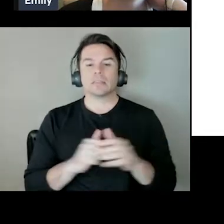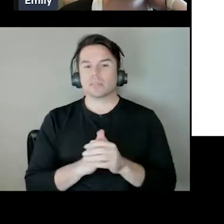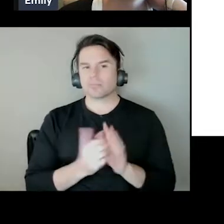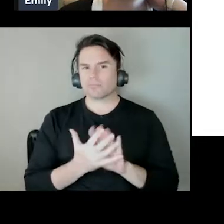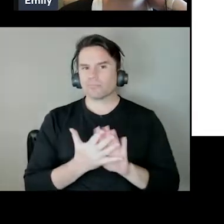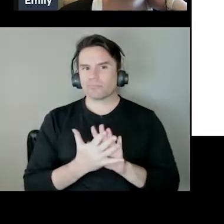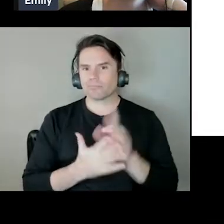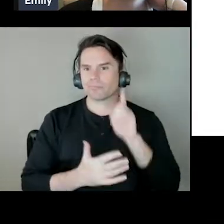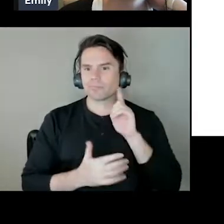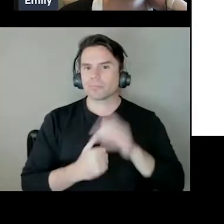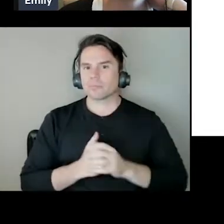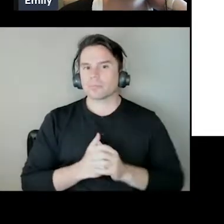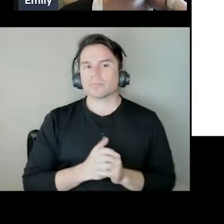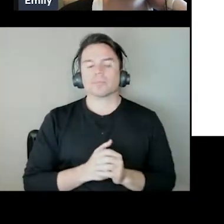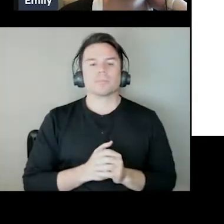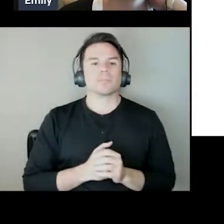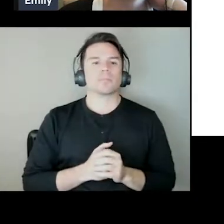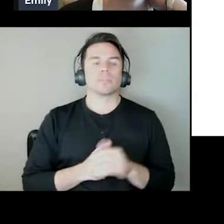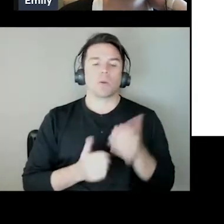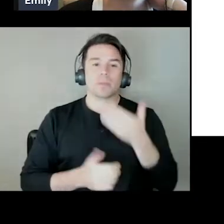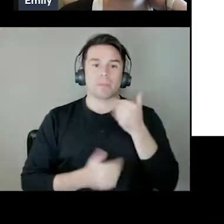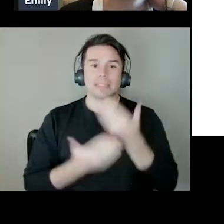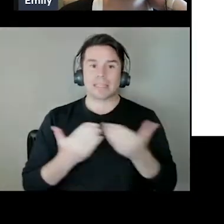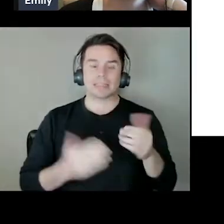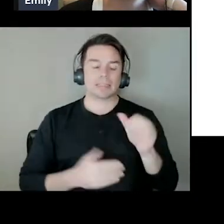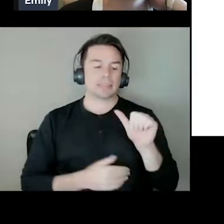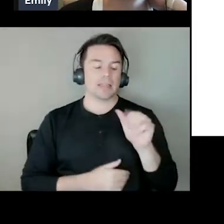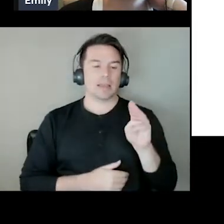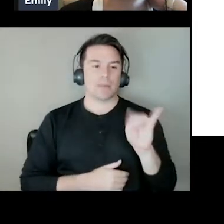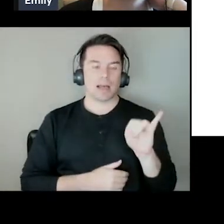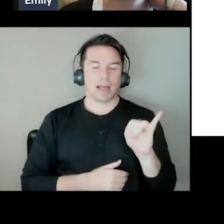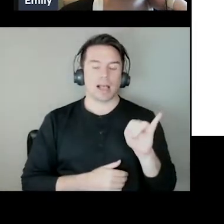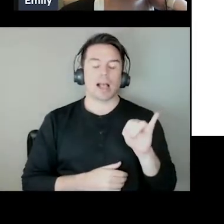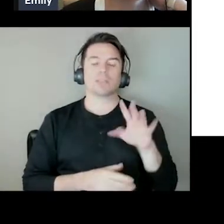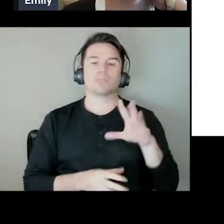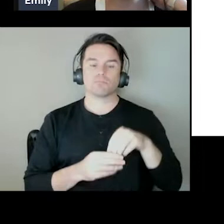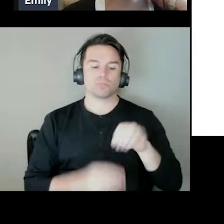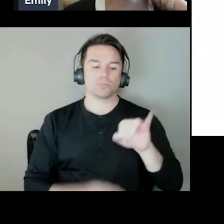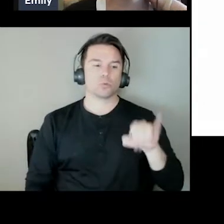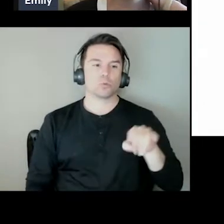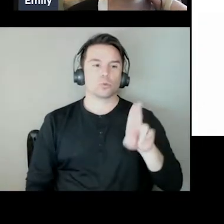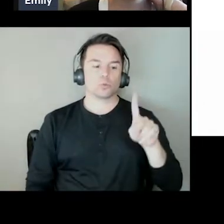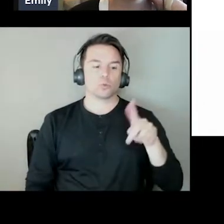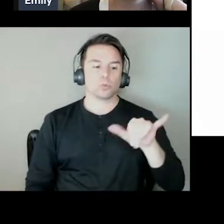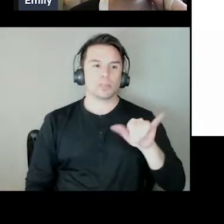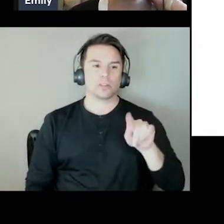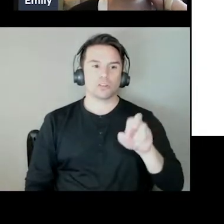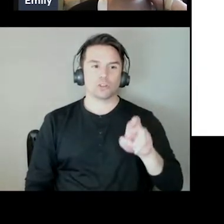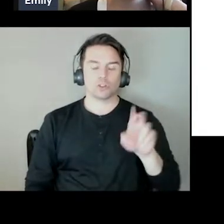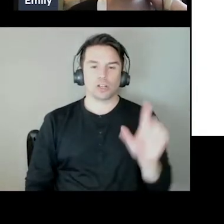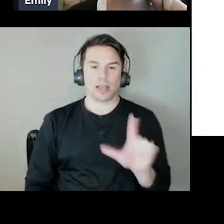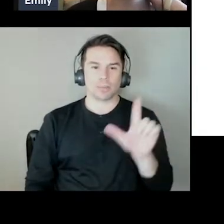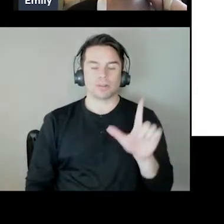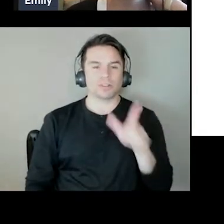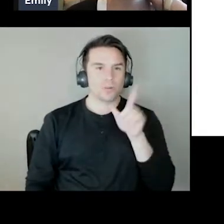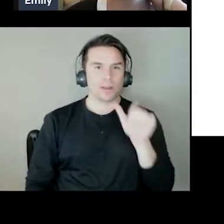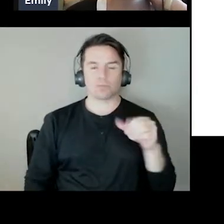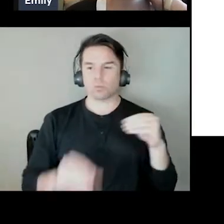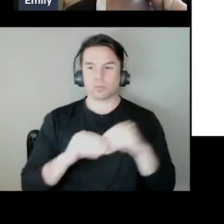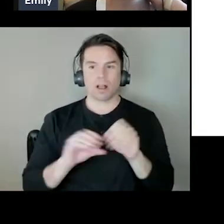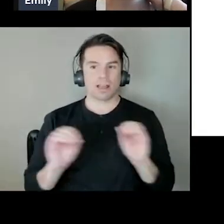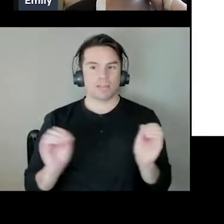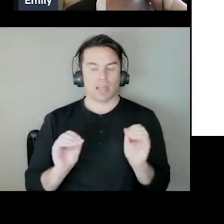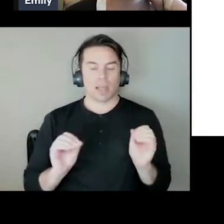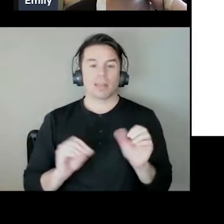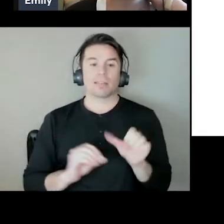thing here is that these AMIs do come with Jupyter library, so you don't have to install anything on that. And the other thing we do is